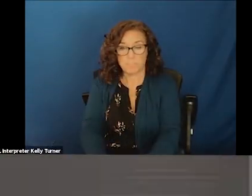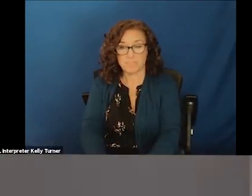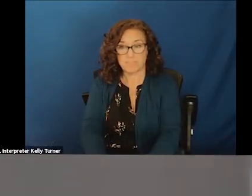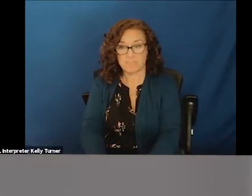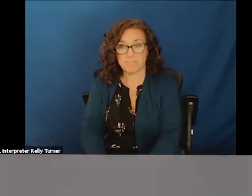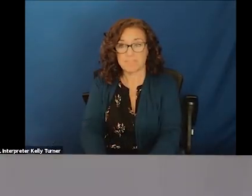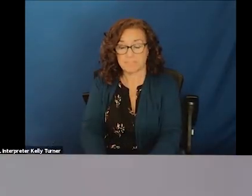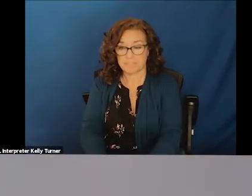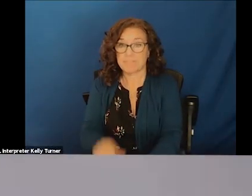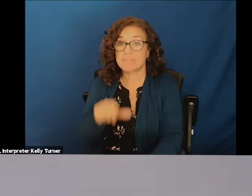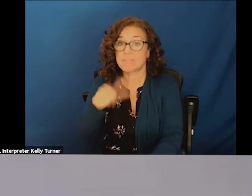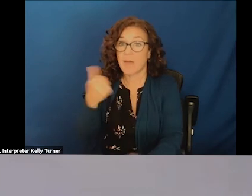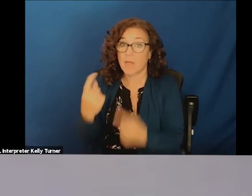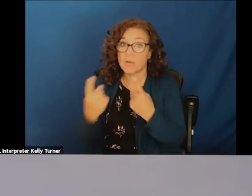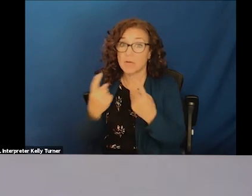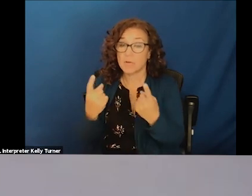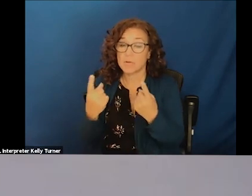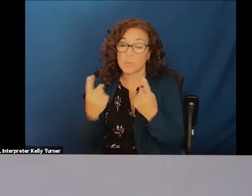Any other comments?